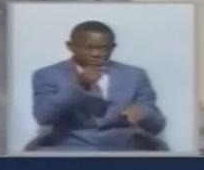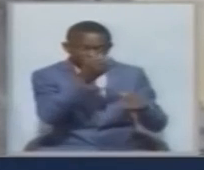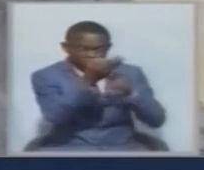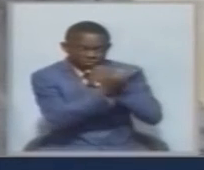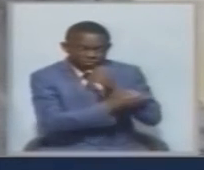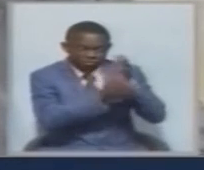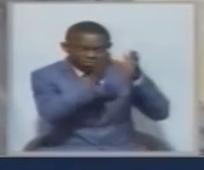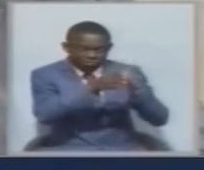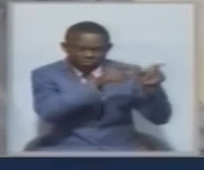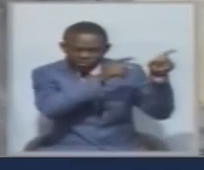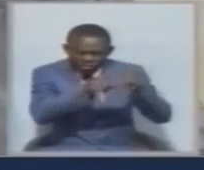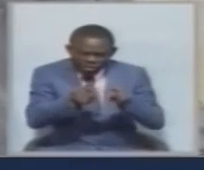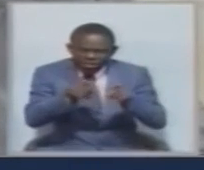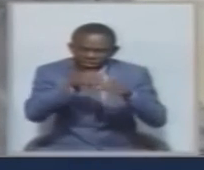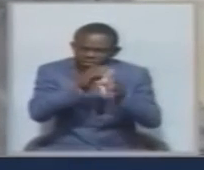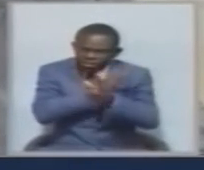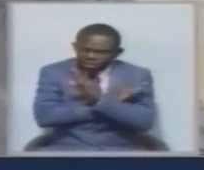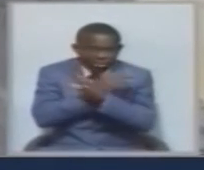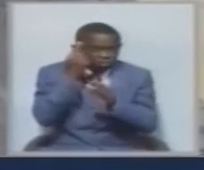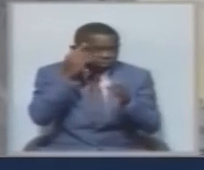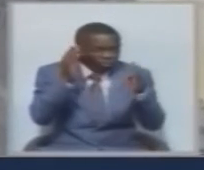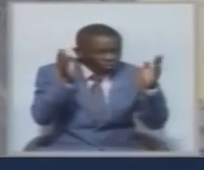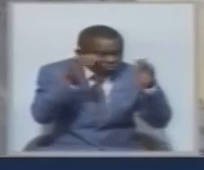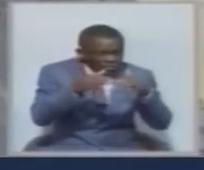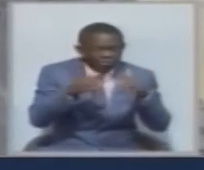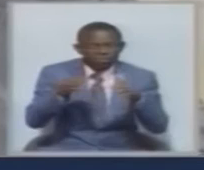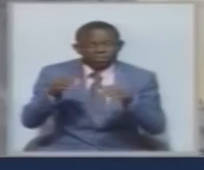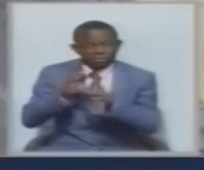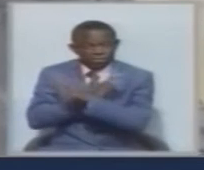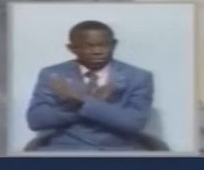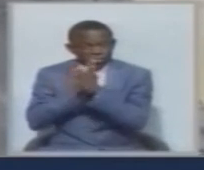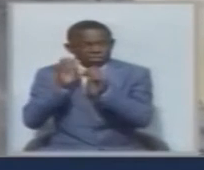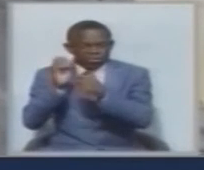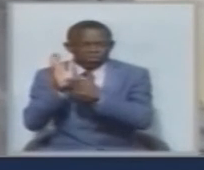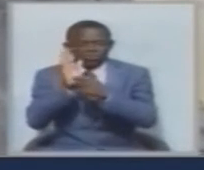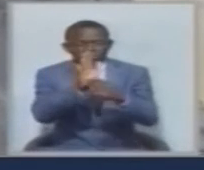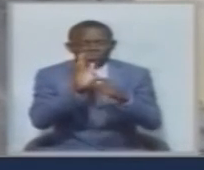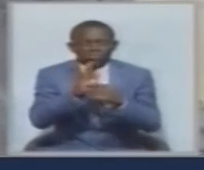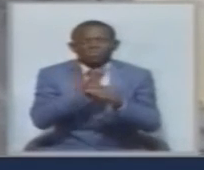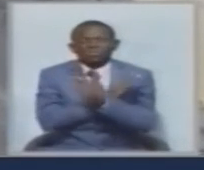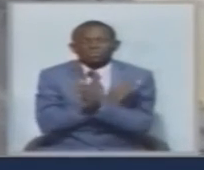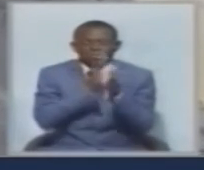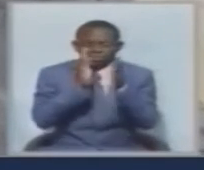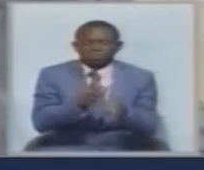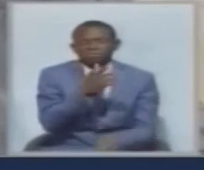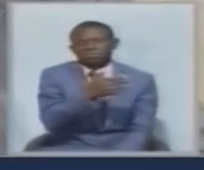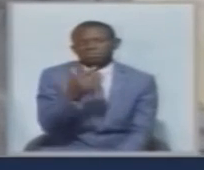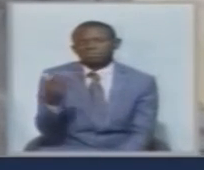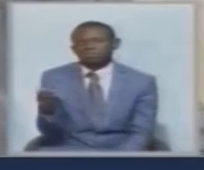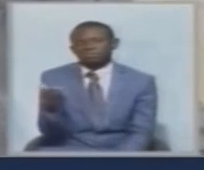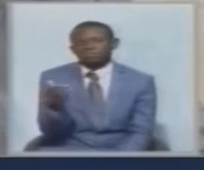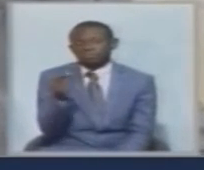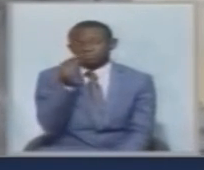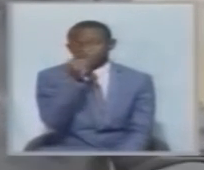to tourism, to say, look, we have stands with regard to tourism and also other